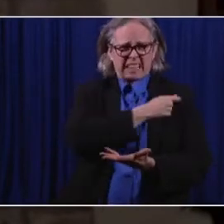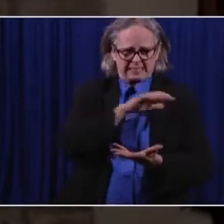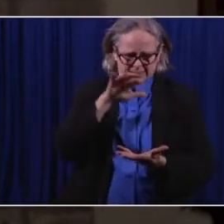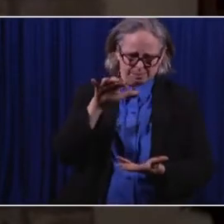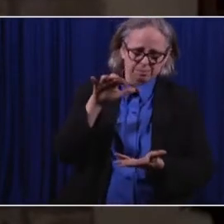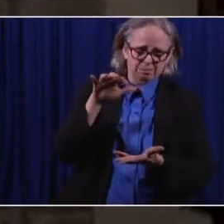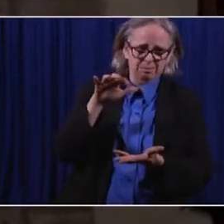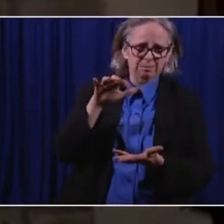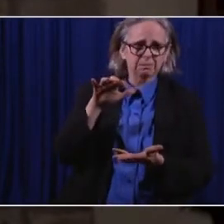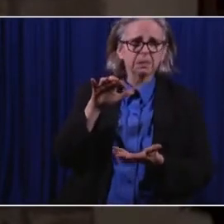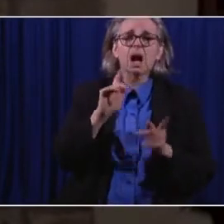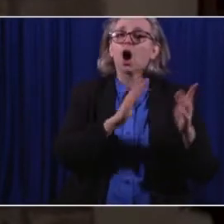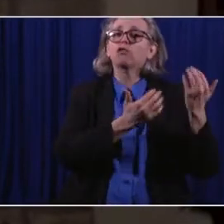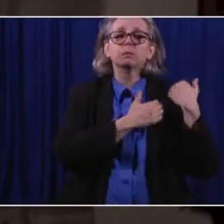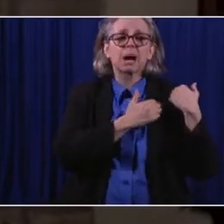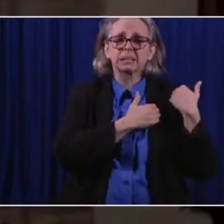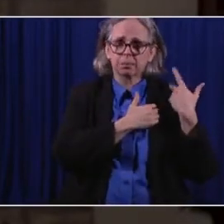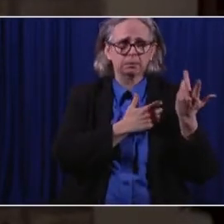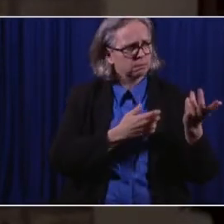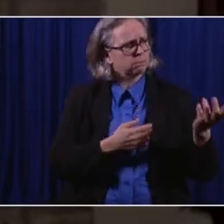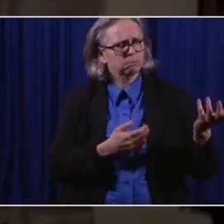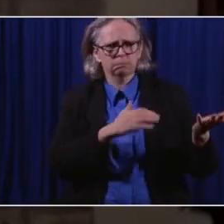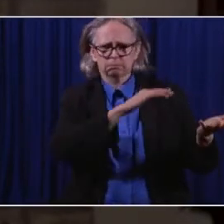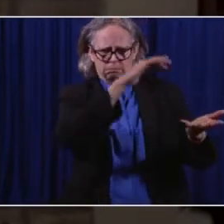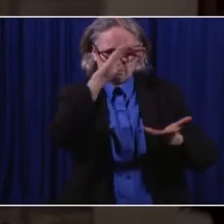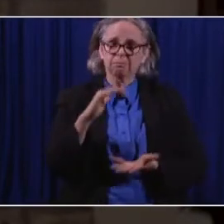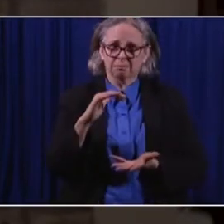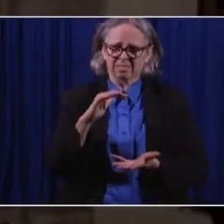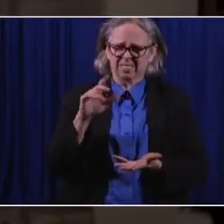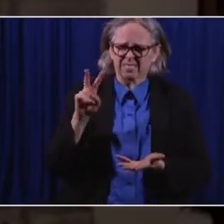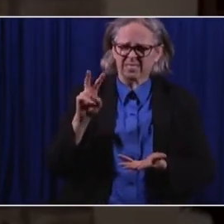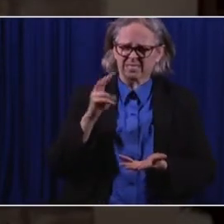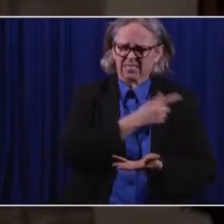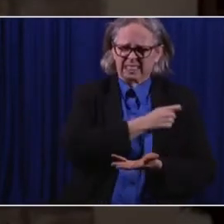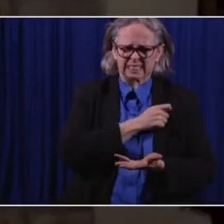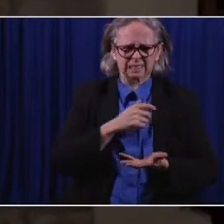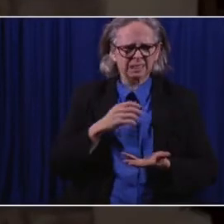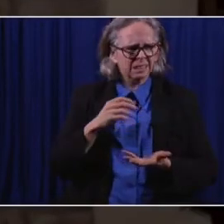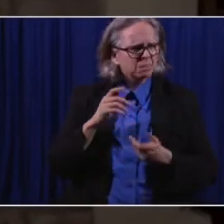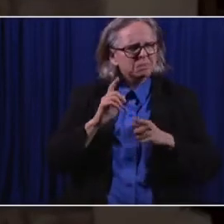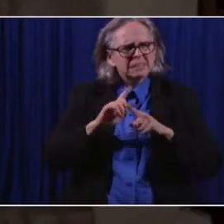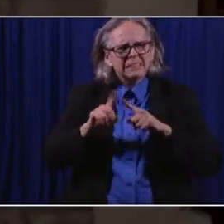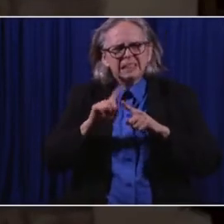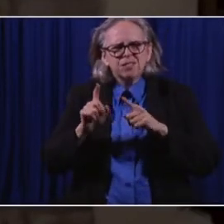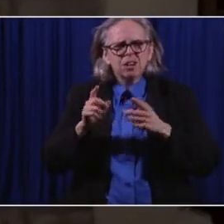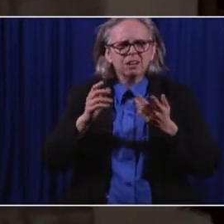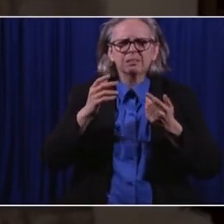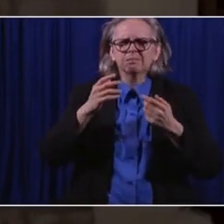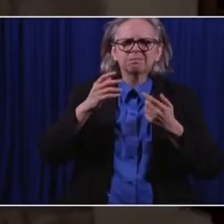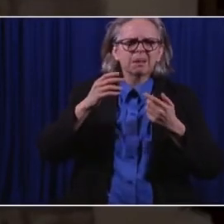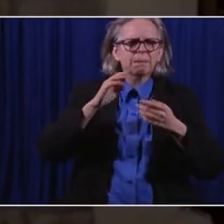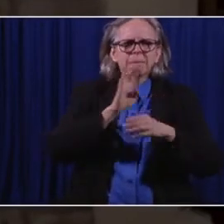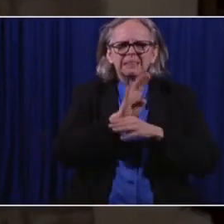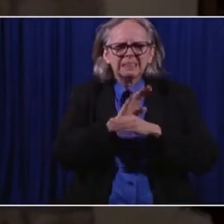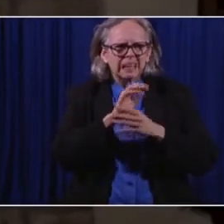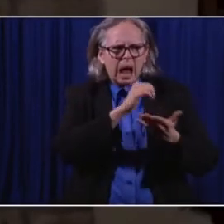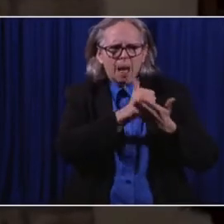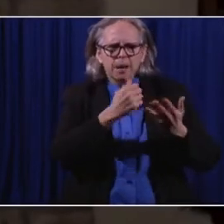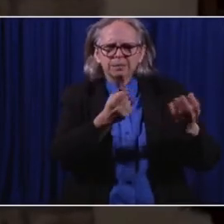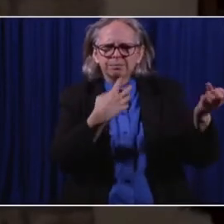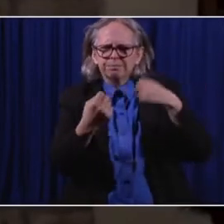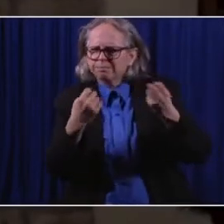that, we have partners to do that. And I was talking to some of our partners today on the phone and our hospitals